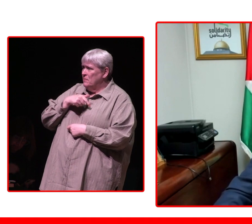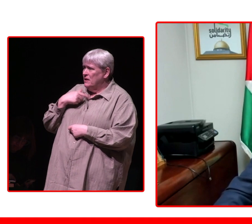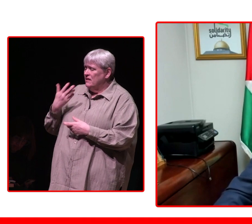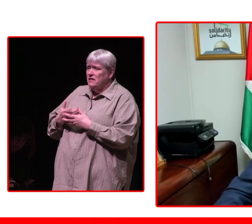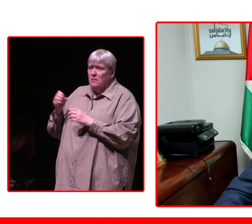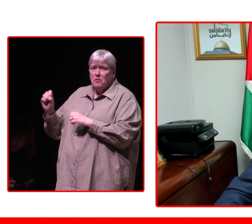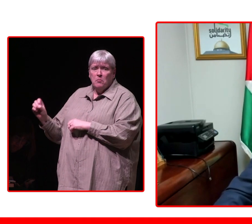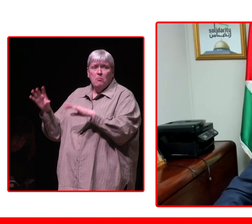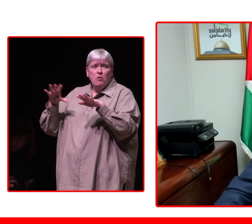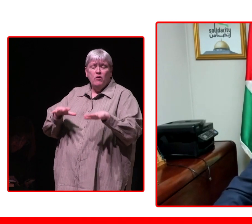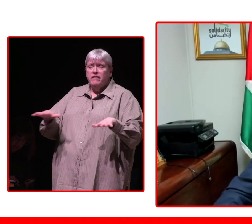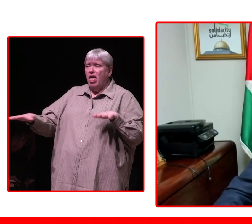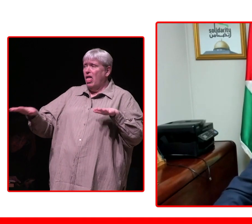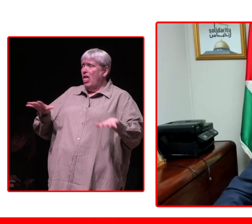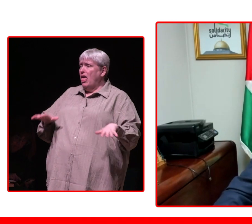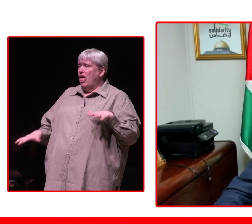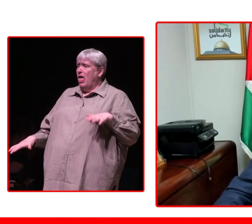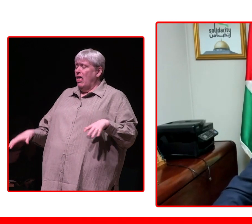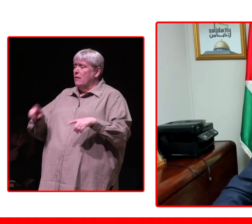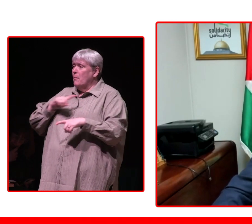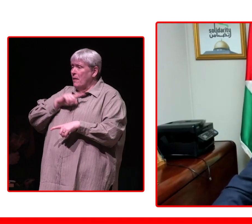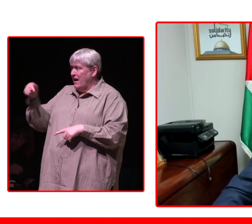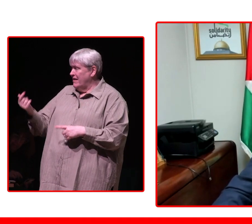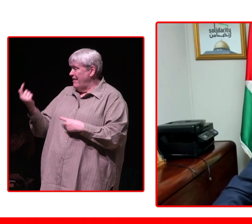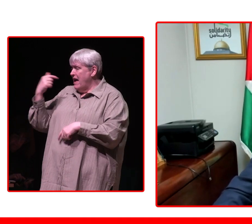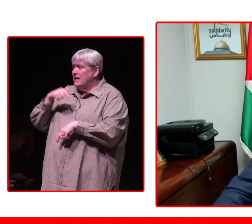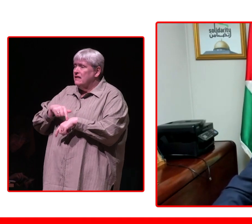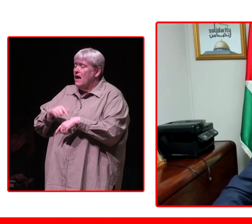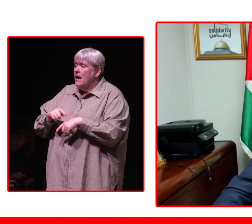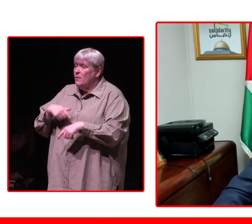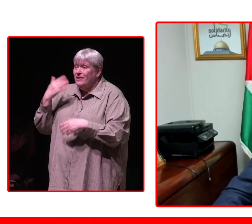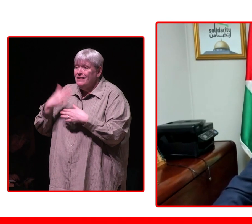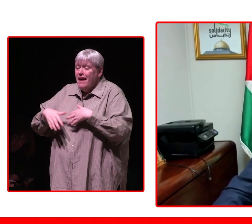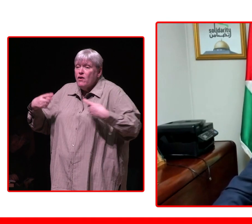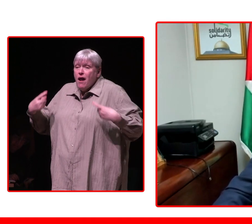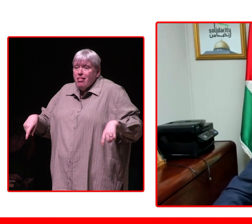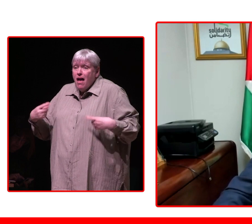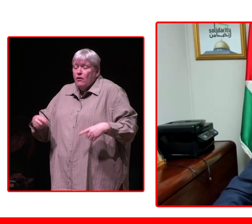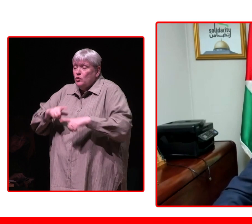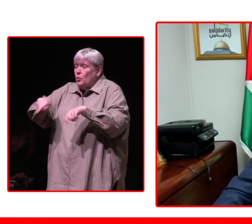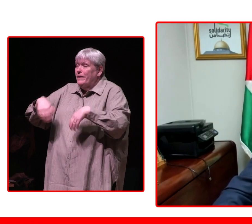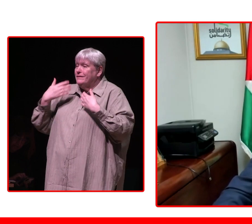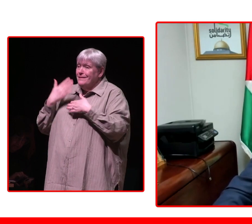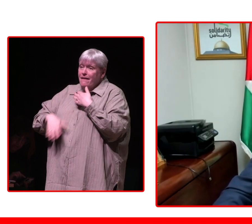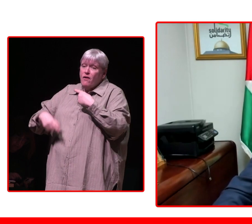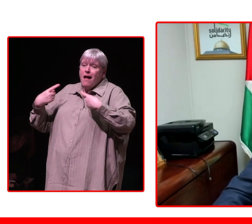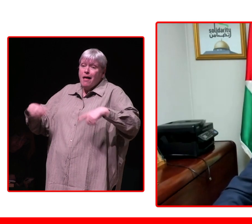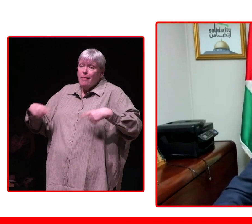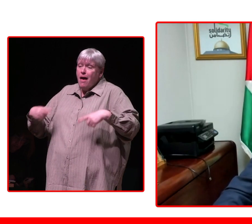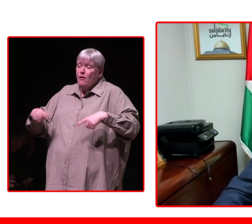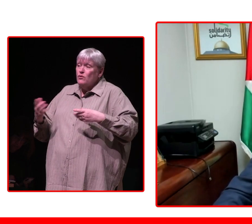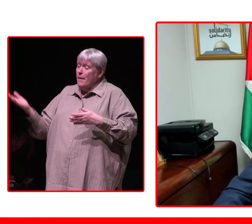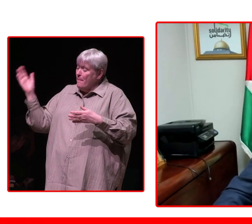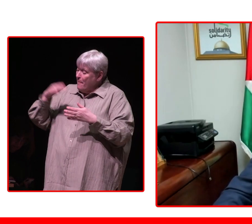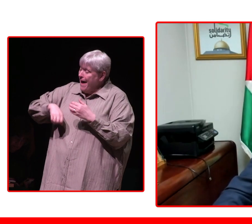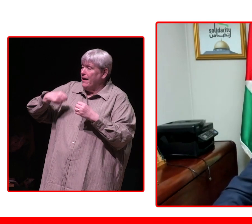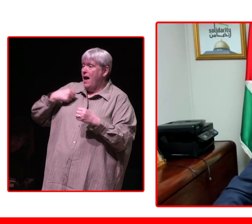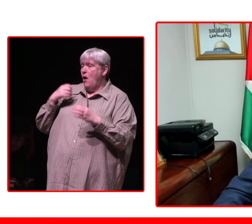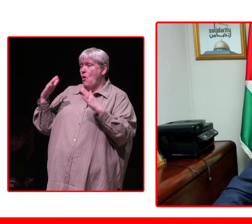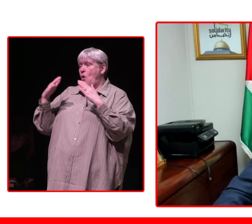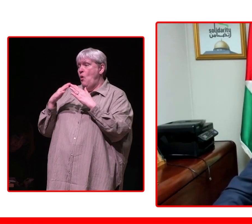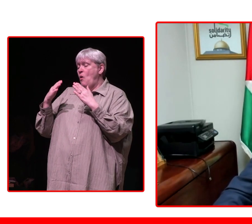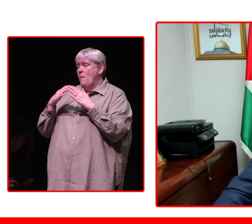displaced by the Zionist militias then. They were never allowed, we were never allowed back to our homes,